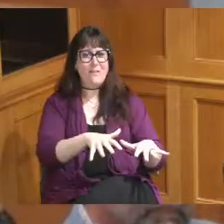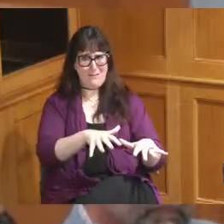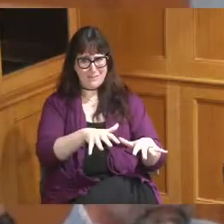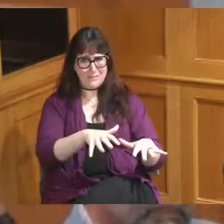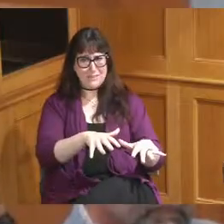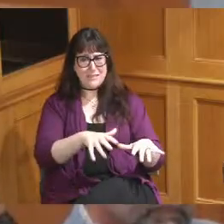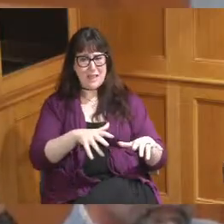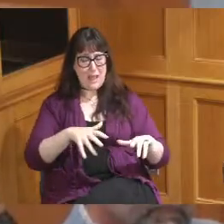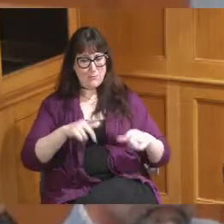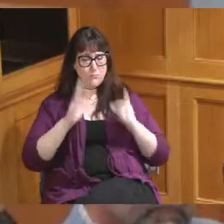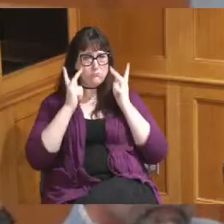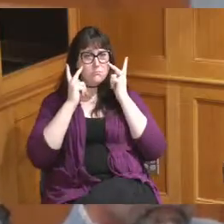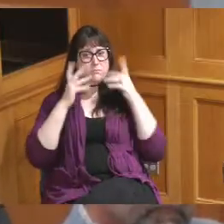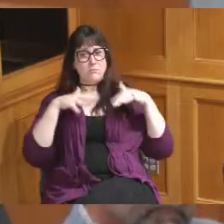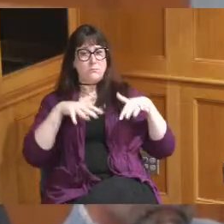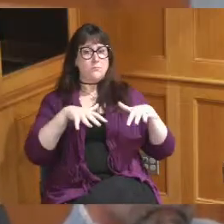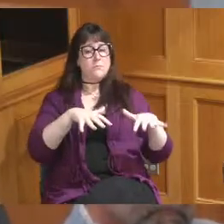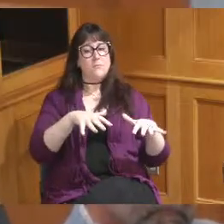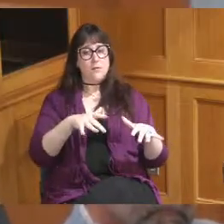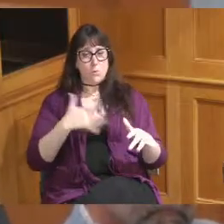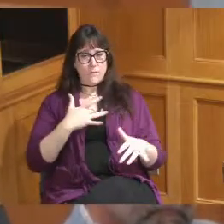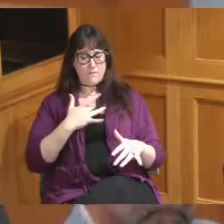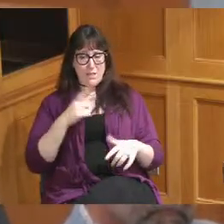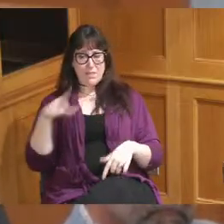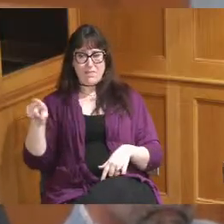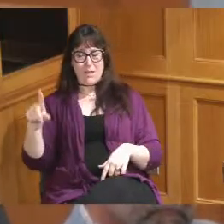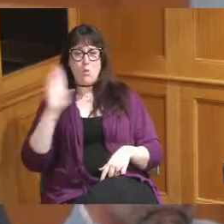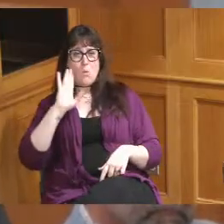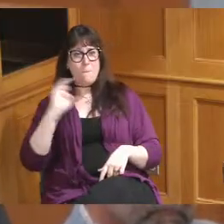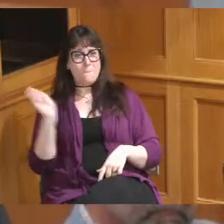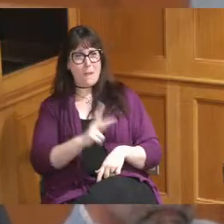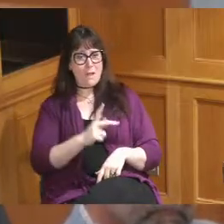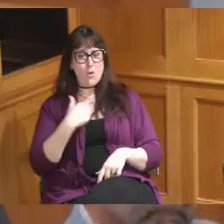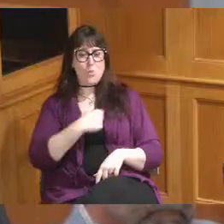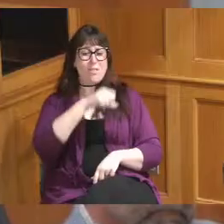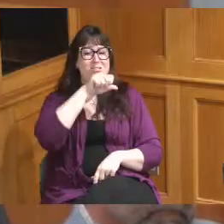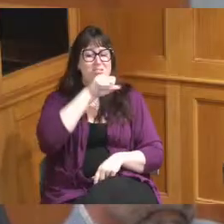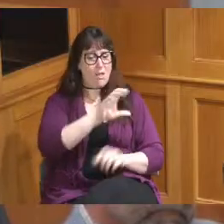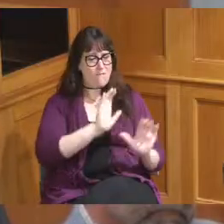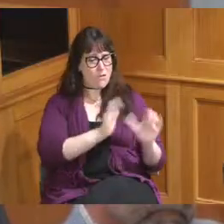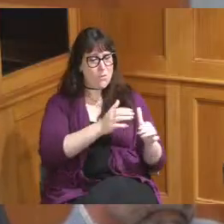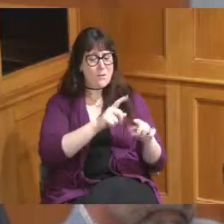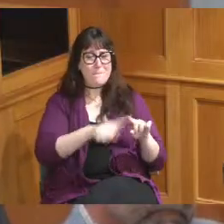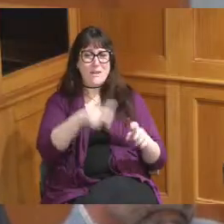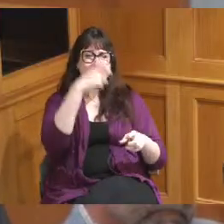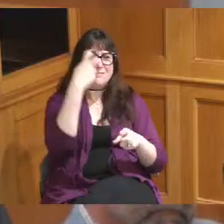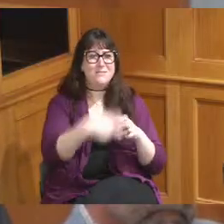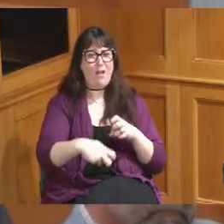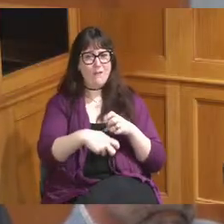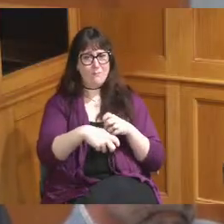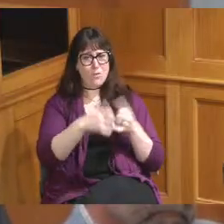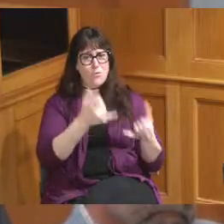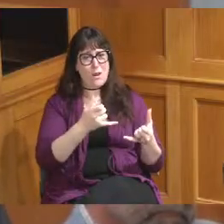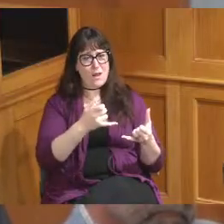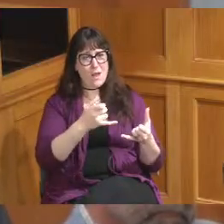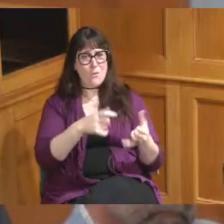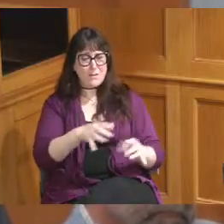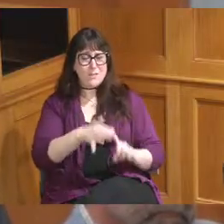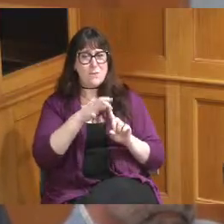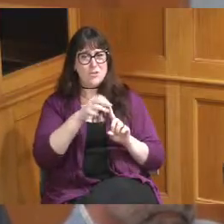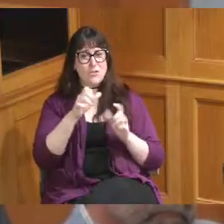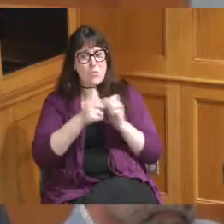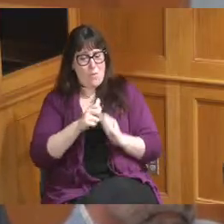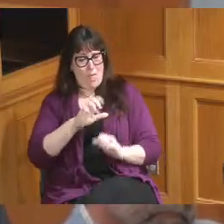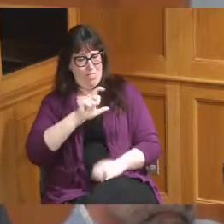is very anxious right now. And we love our community, but it's a tough place to be, especially with Hamilton County Sheriffs protecting us